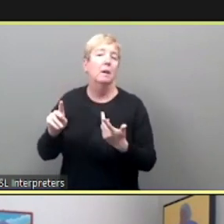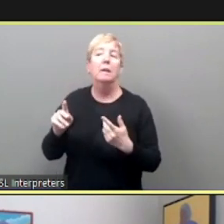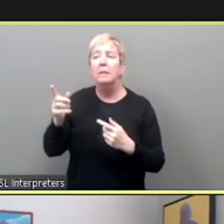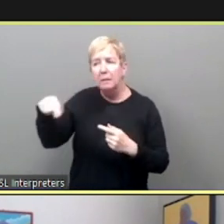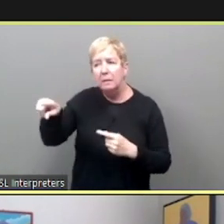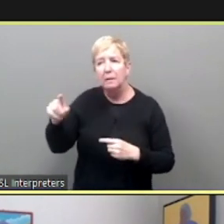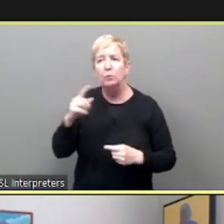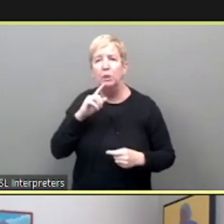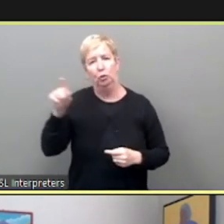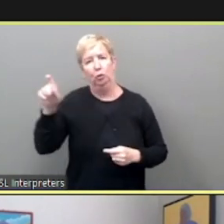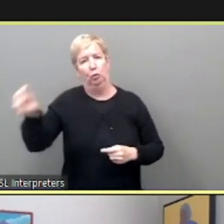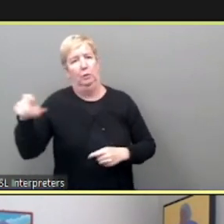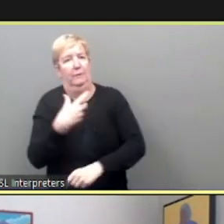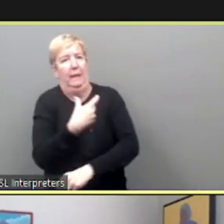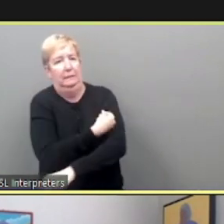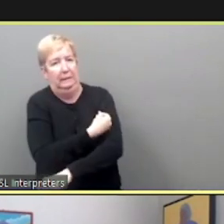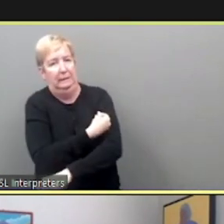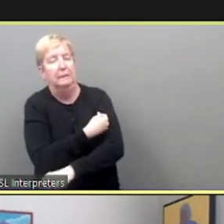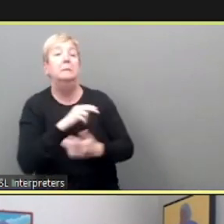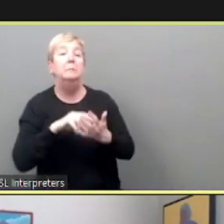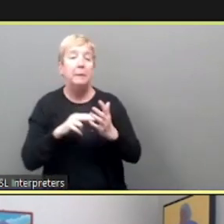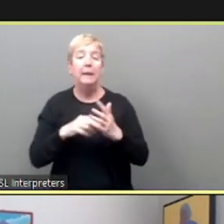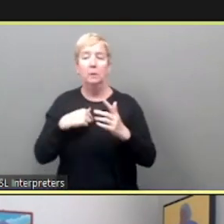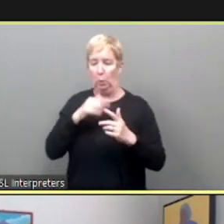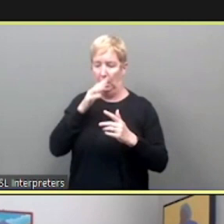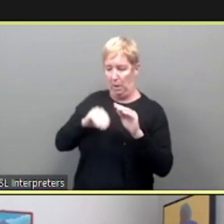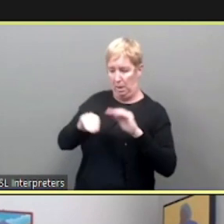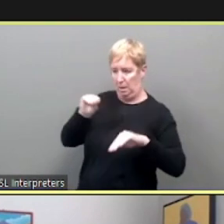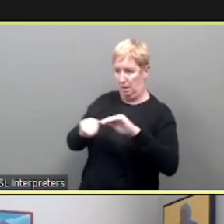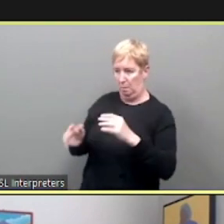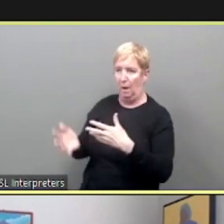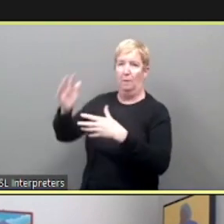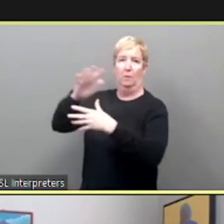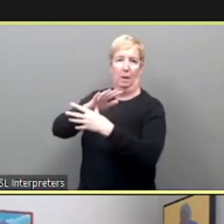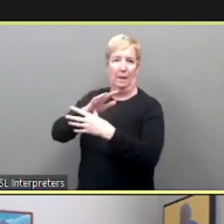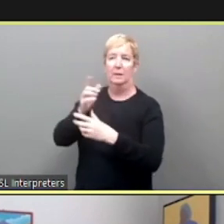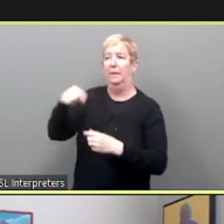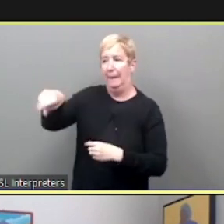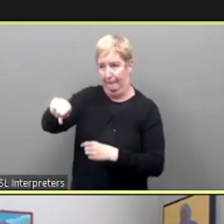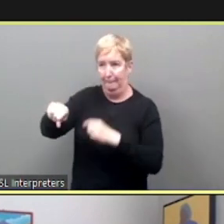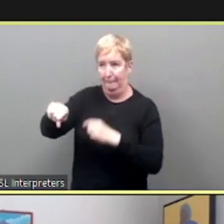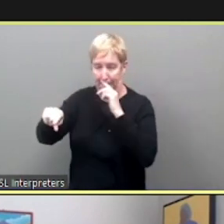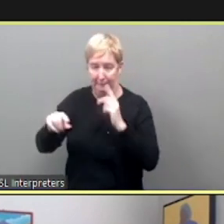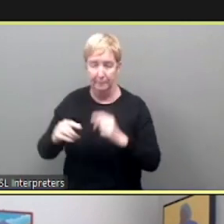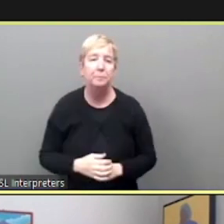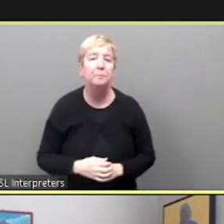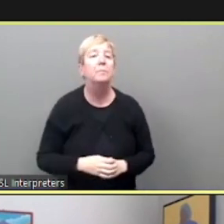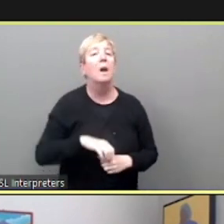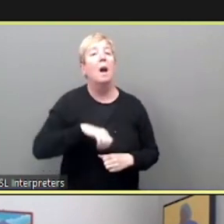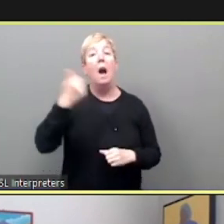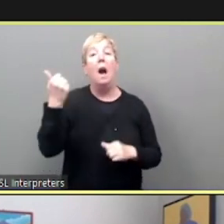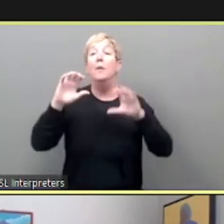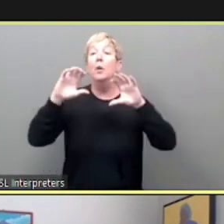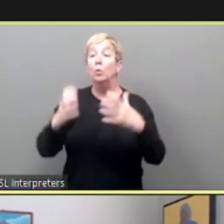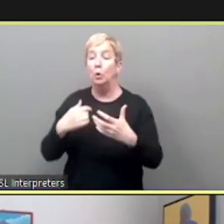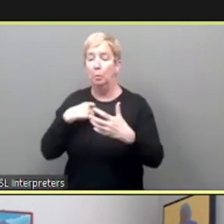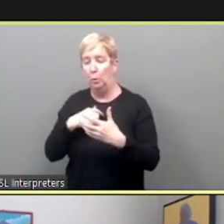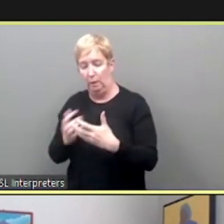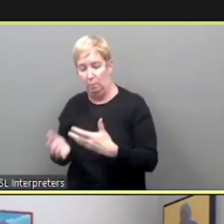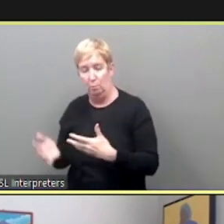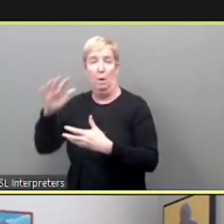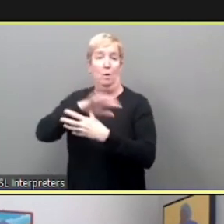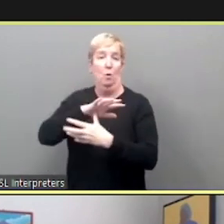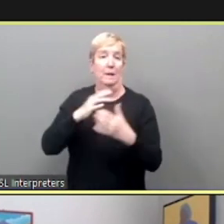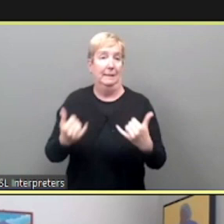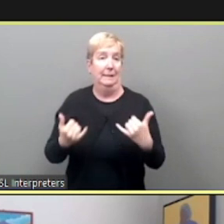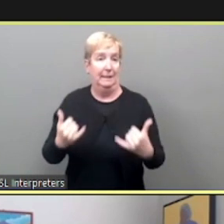vaccine. And so we're always going to prioritize those inside the app. The other group that we're prioritizing are, once